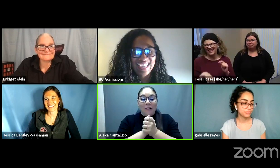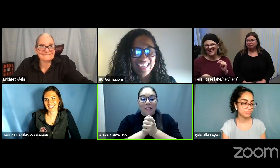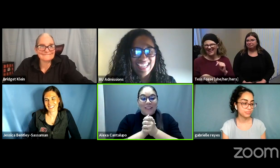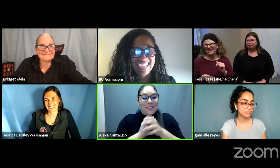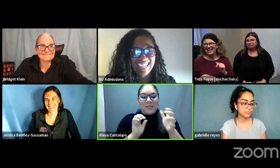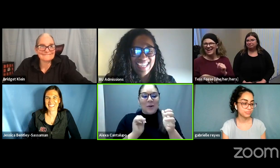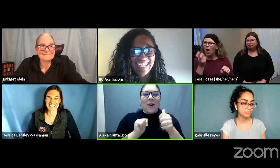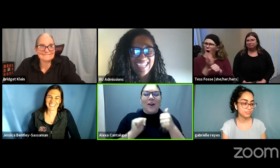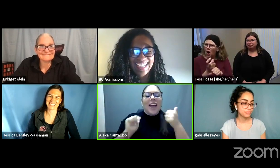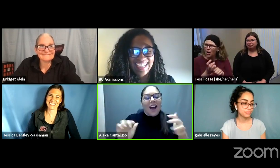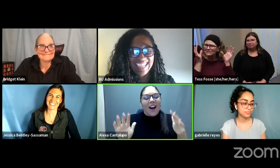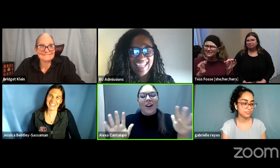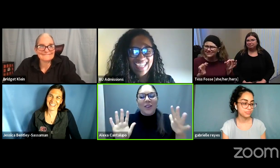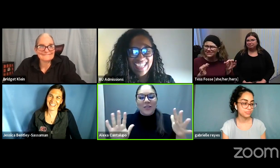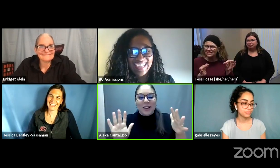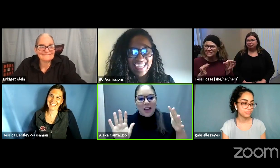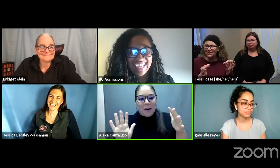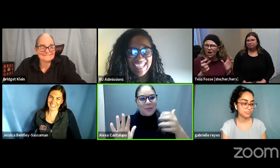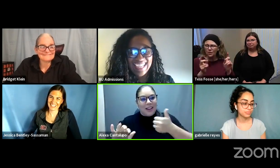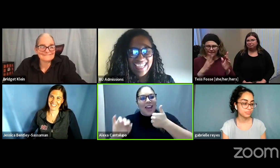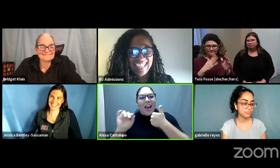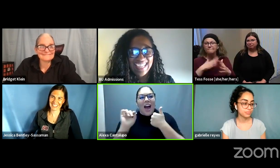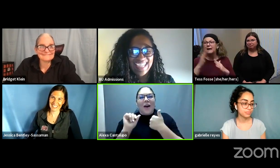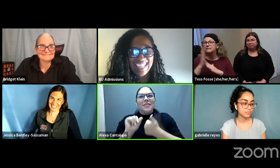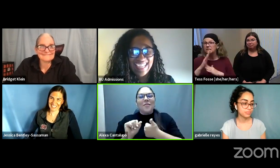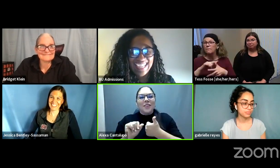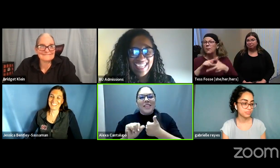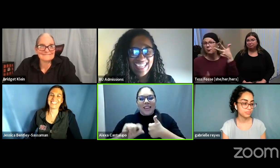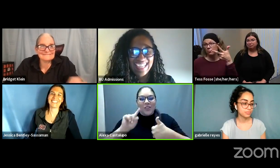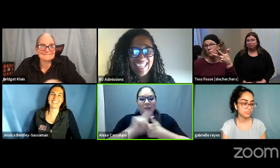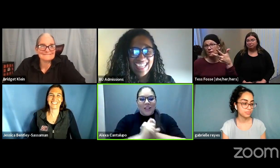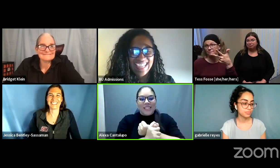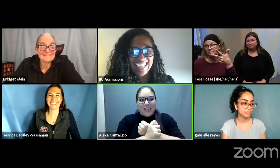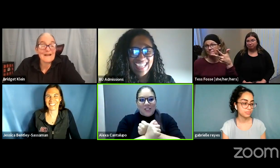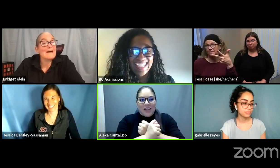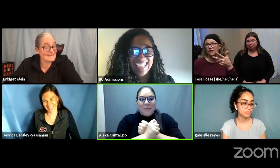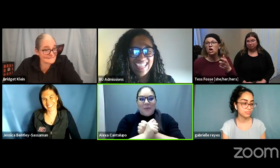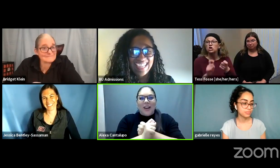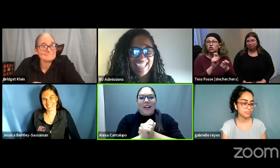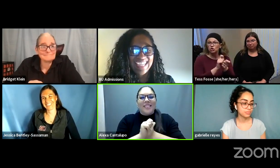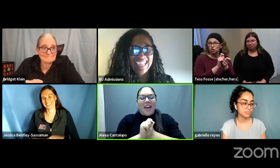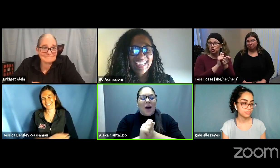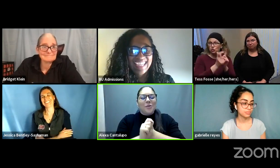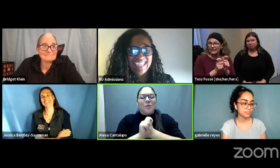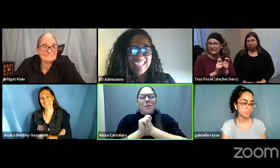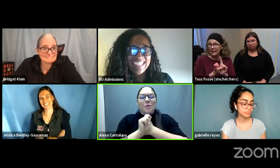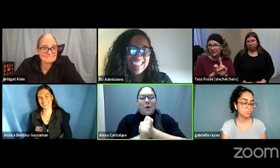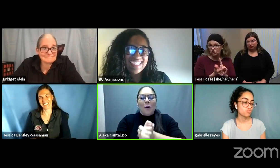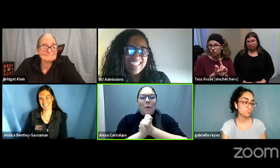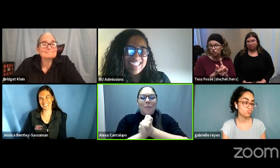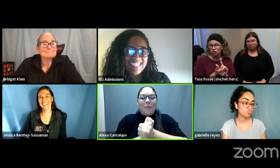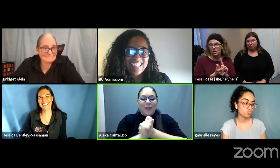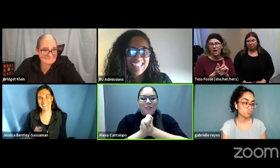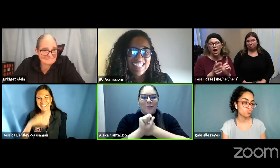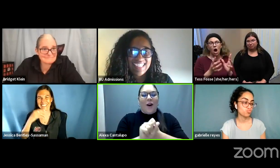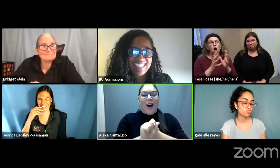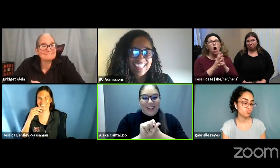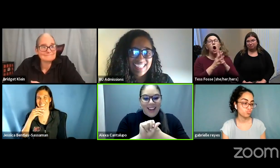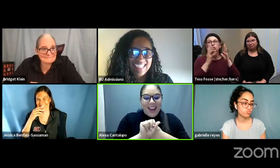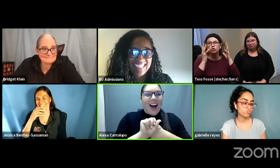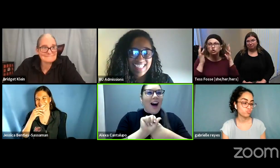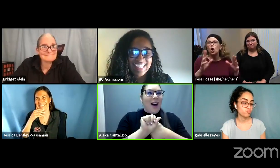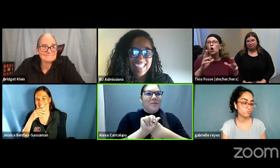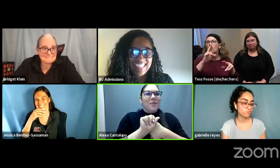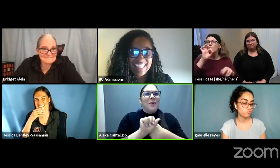This is hard. This is so hard. All right, I'll give you my top 3. I would definitely say translation because that was just so much